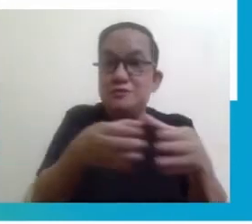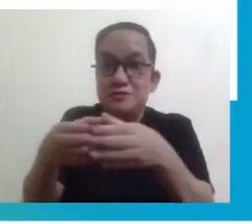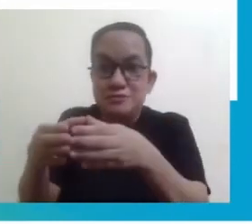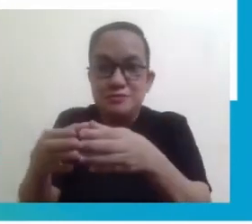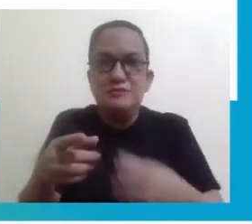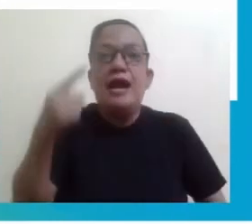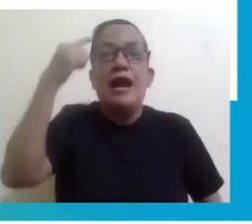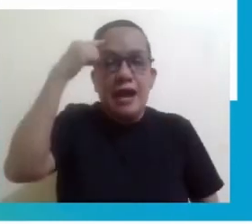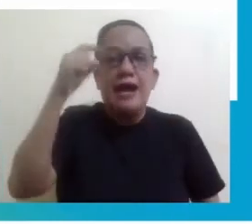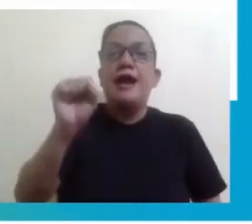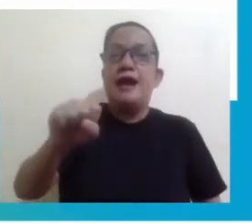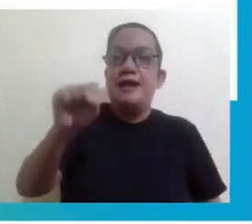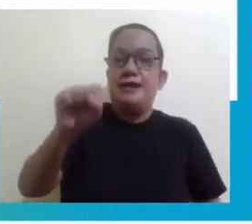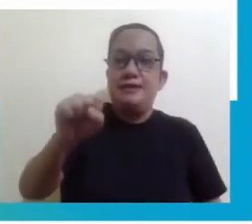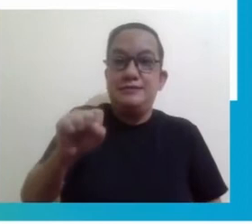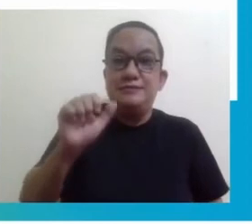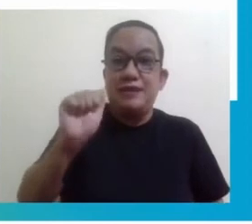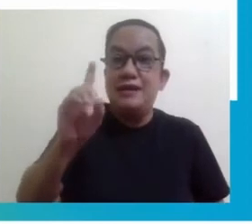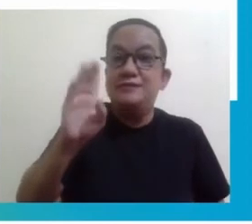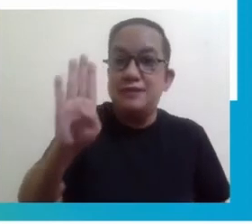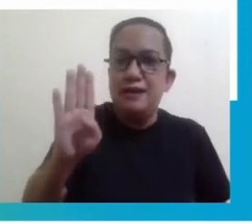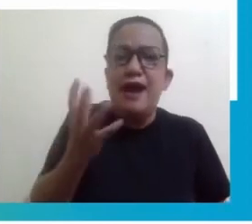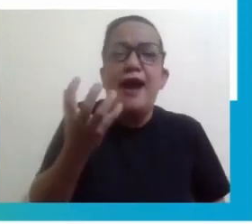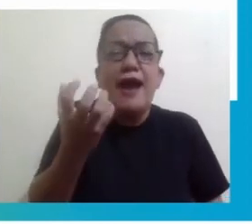range of different perspectives into the new policy review.